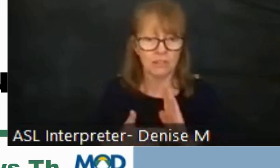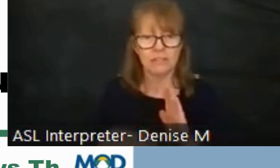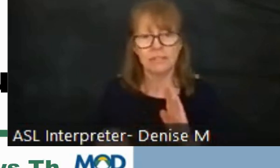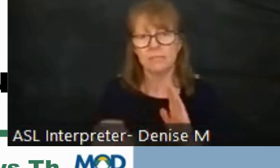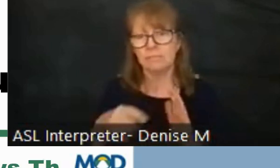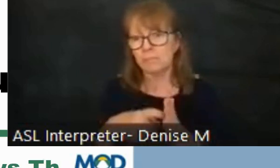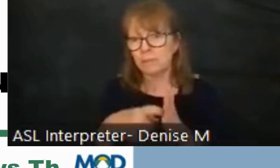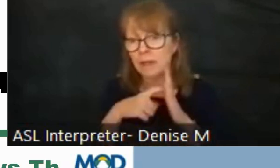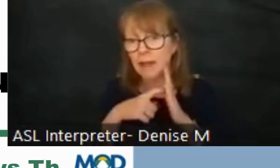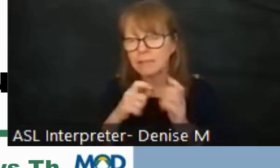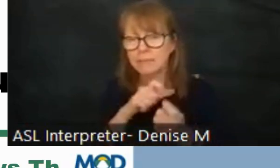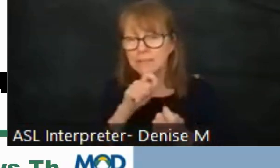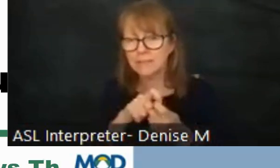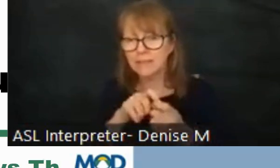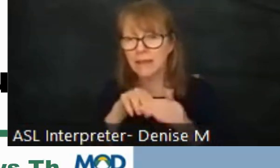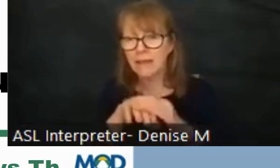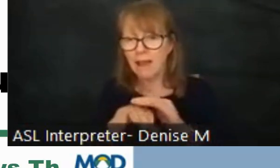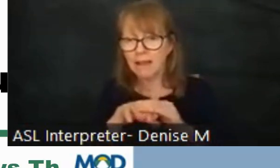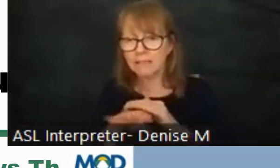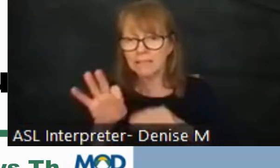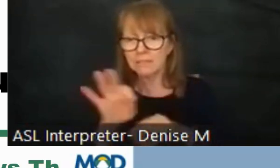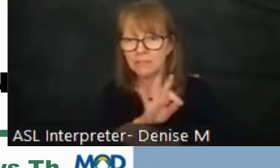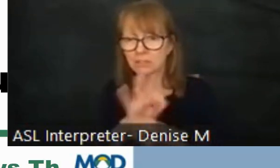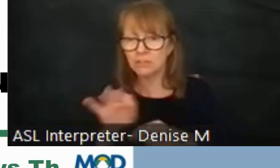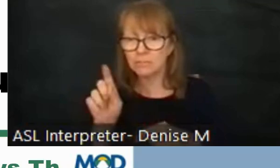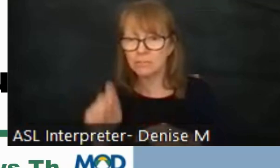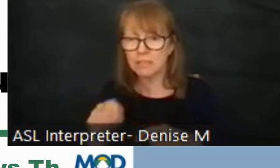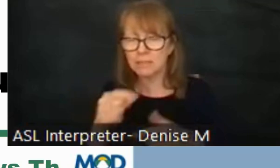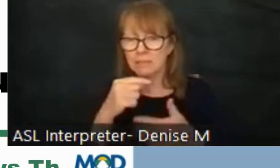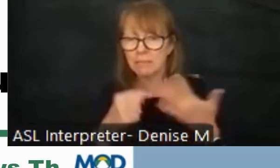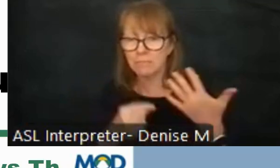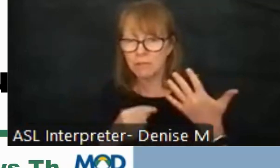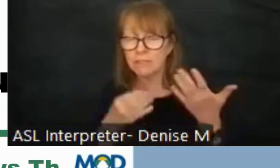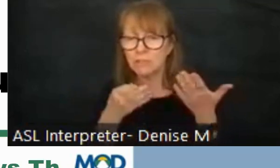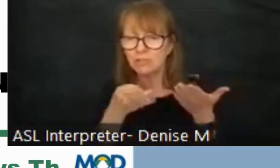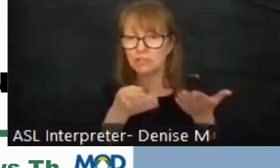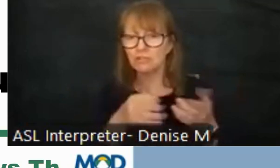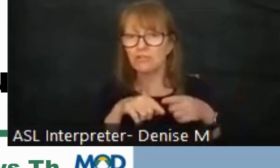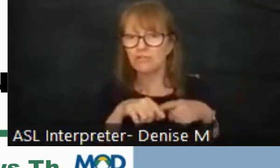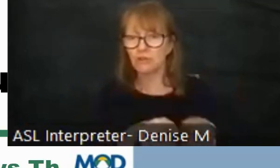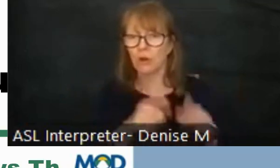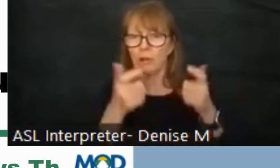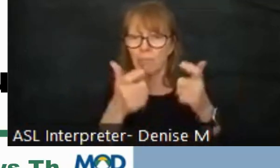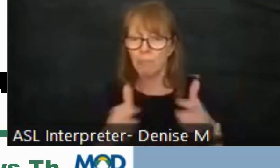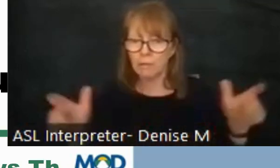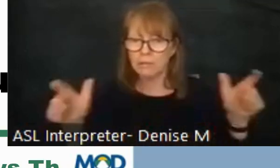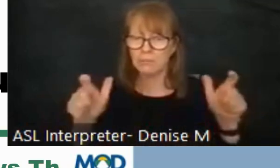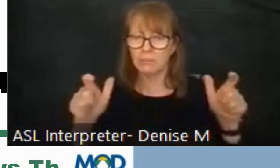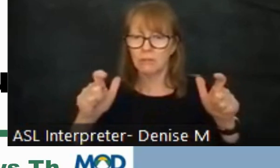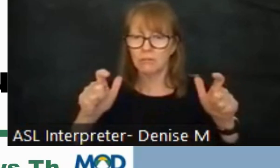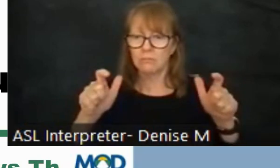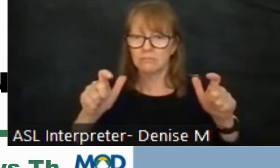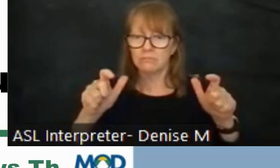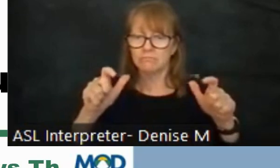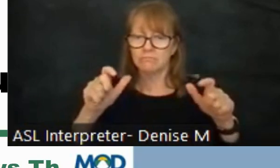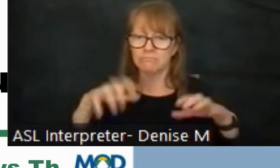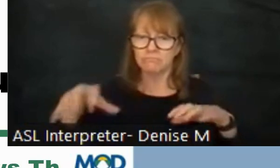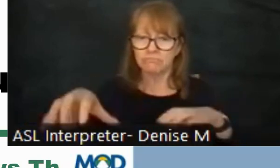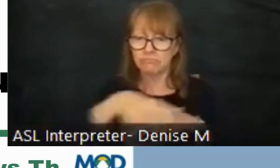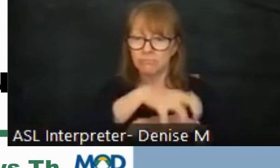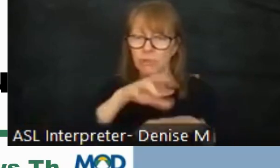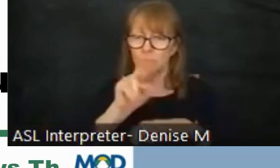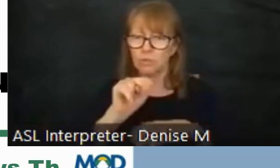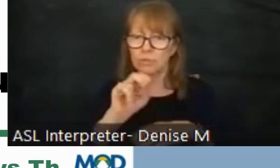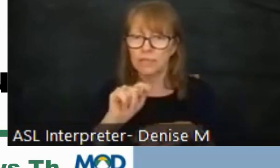certain access features be present in multiple dwelling housing, depending on when the building was built or when it